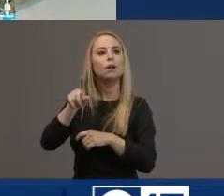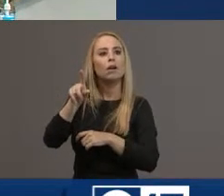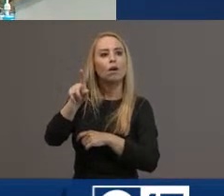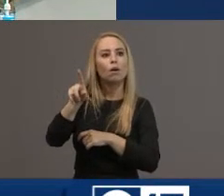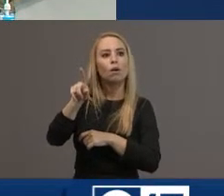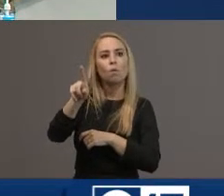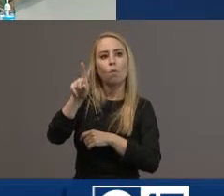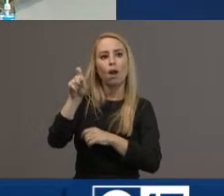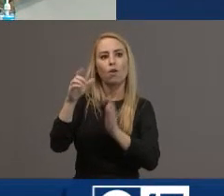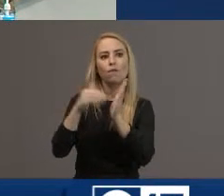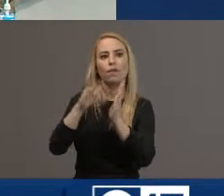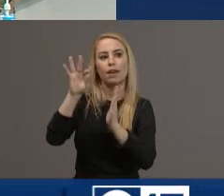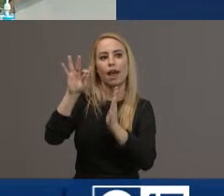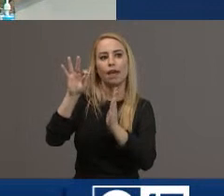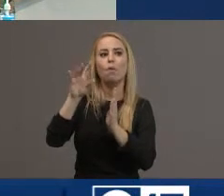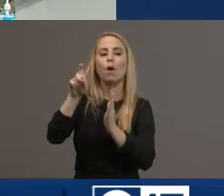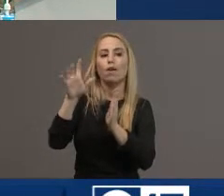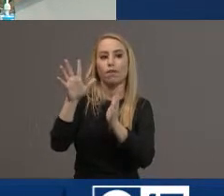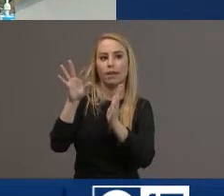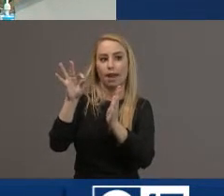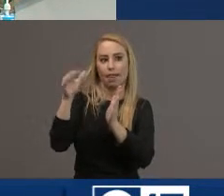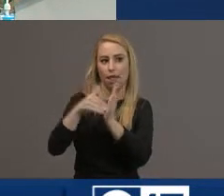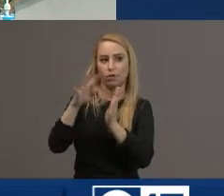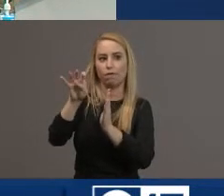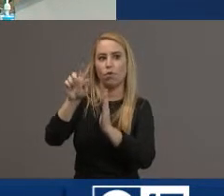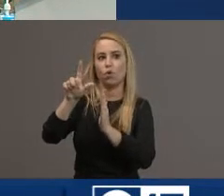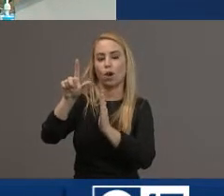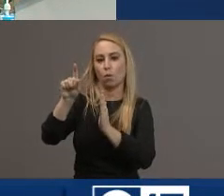154,421 diagnostic tests. Today, over